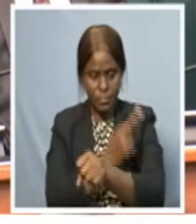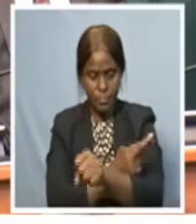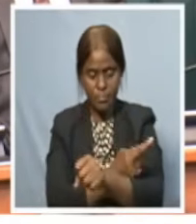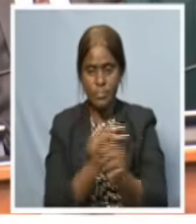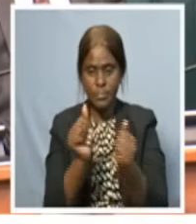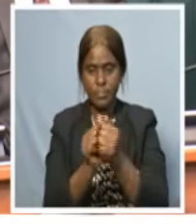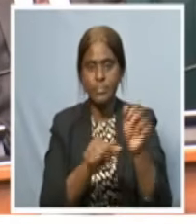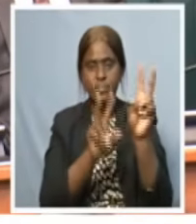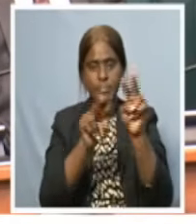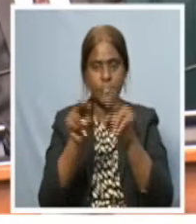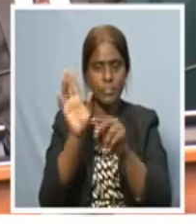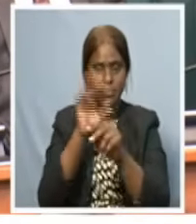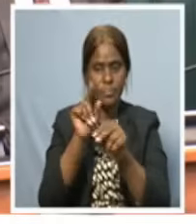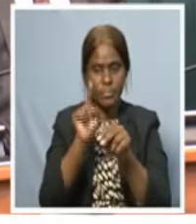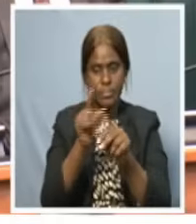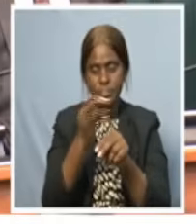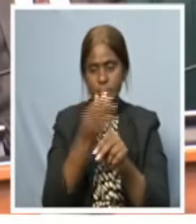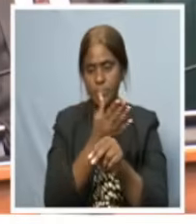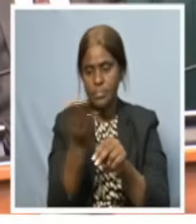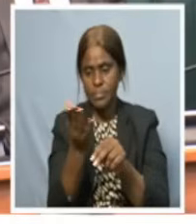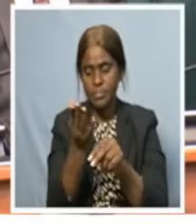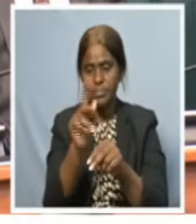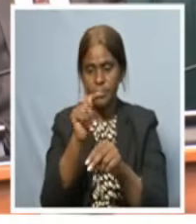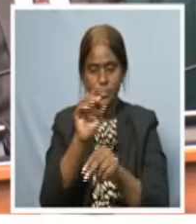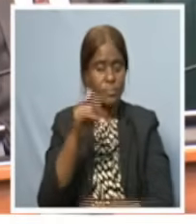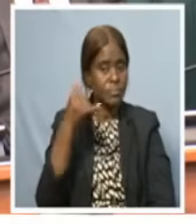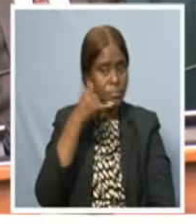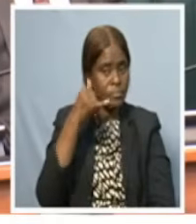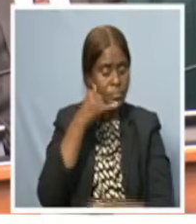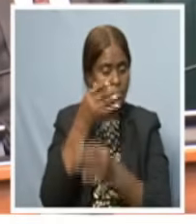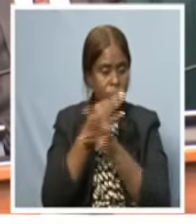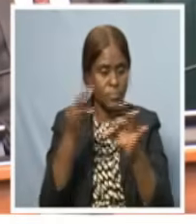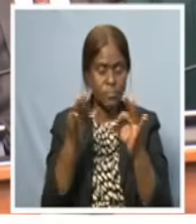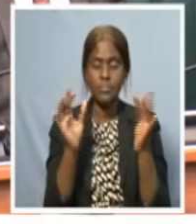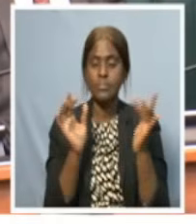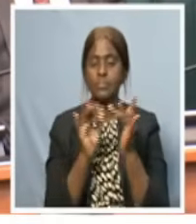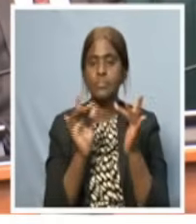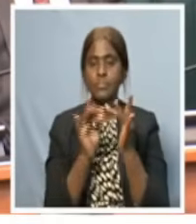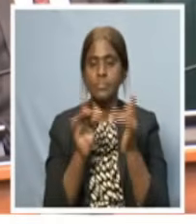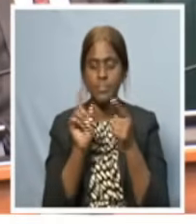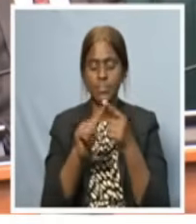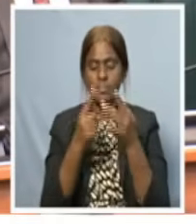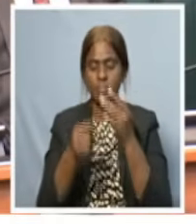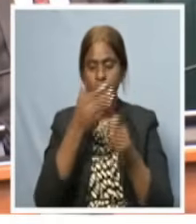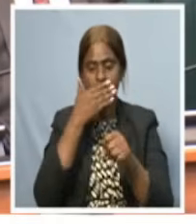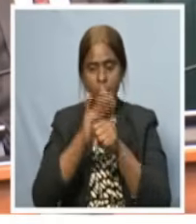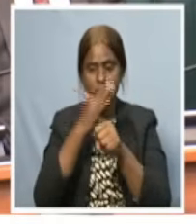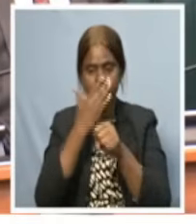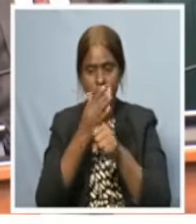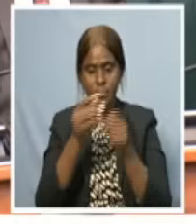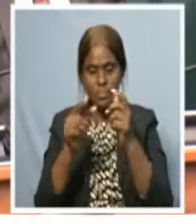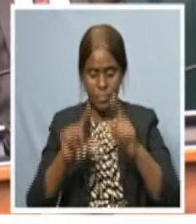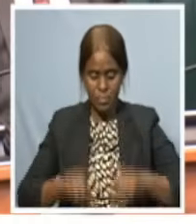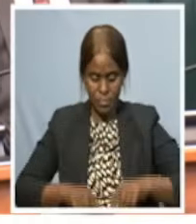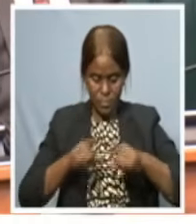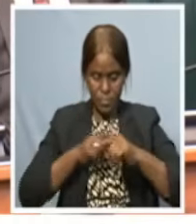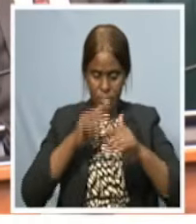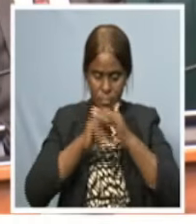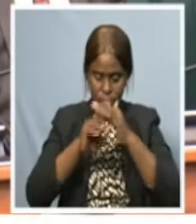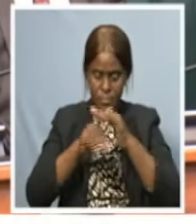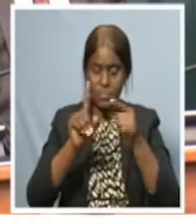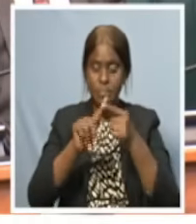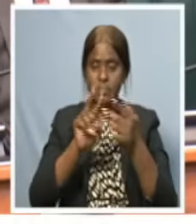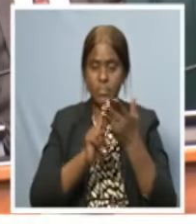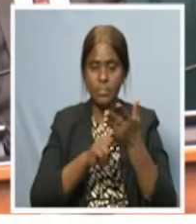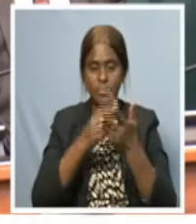resourcing, and monitoring of toll-free helpline to guarantee reliable access to reporting